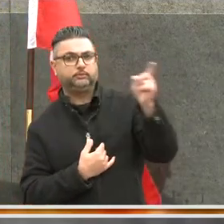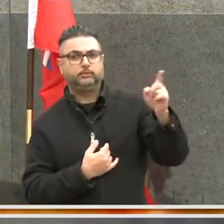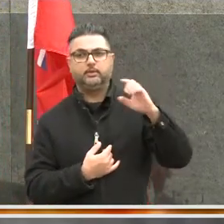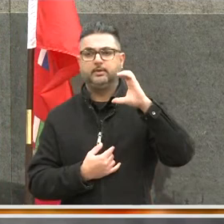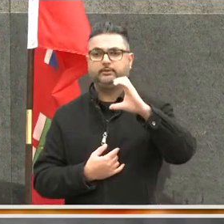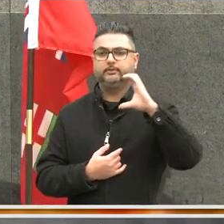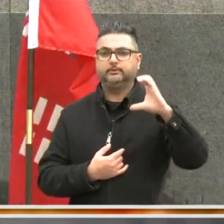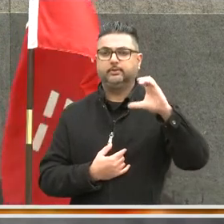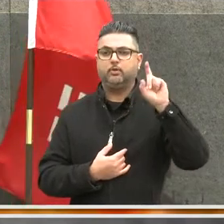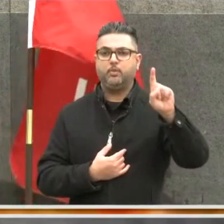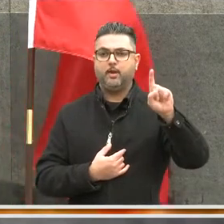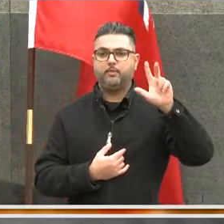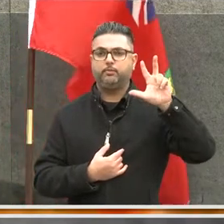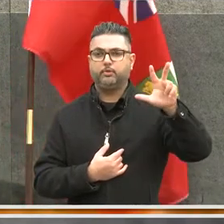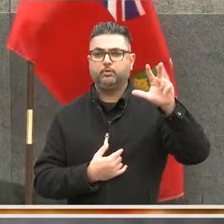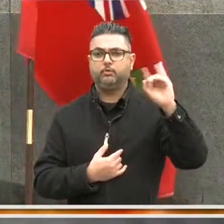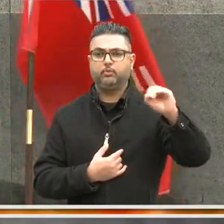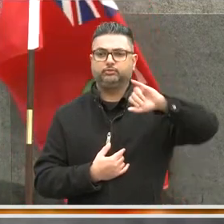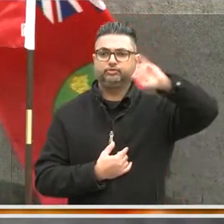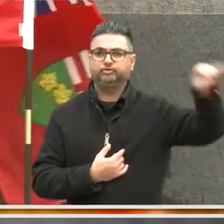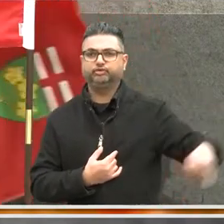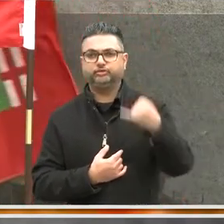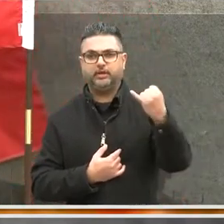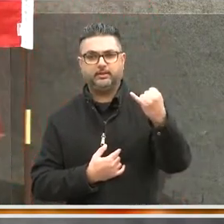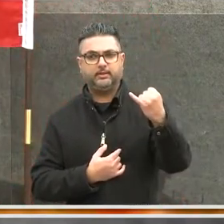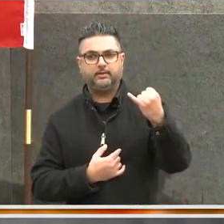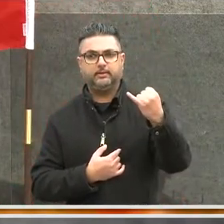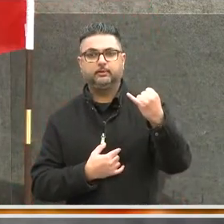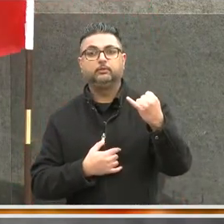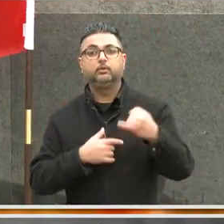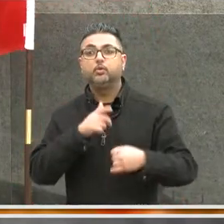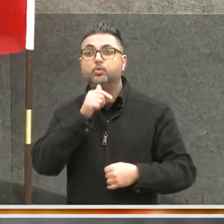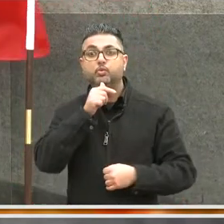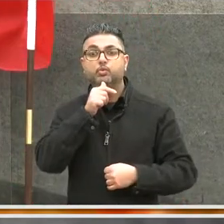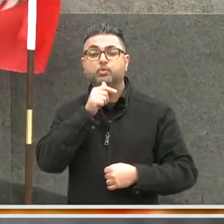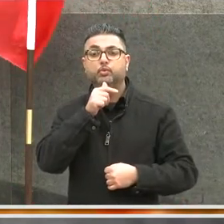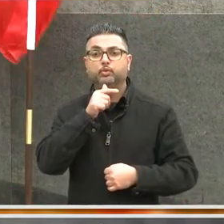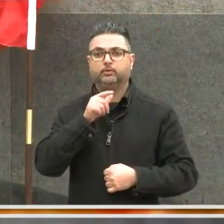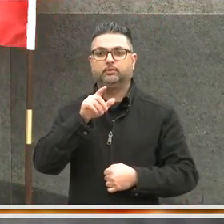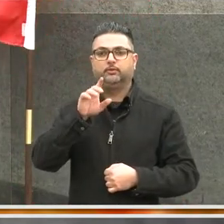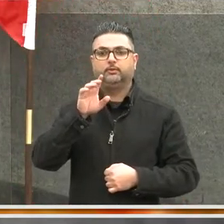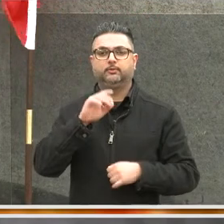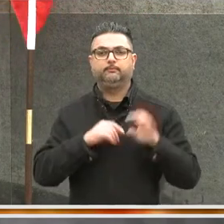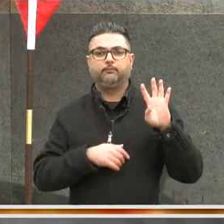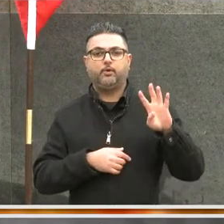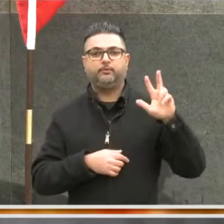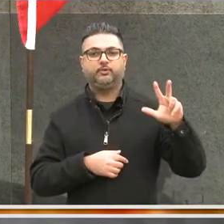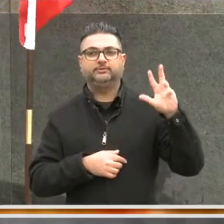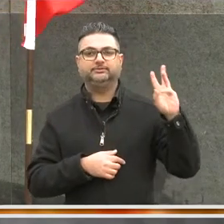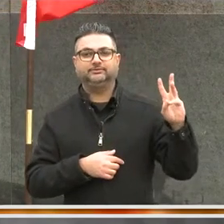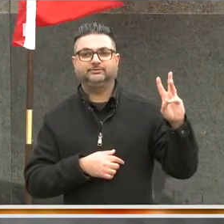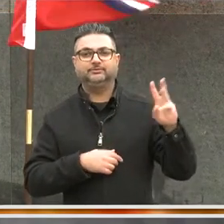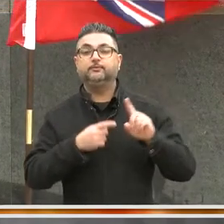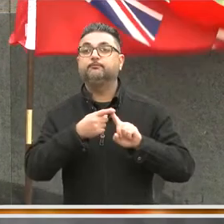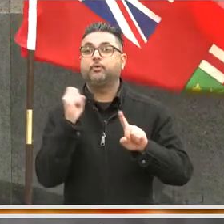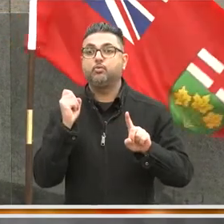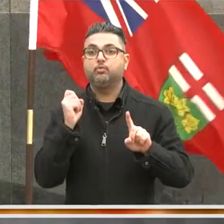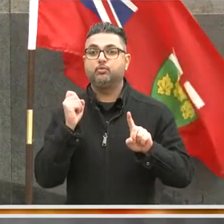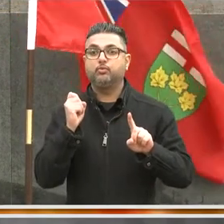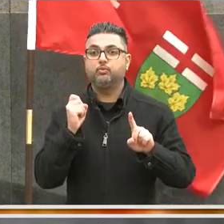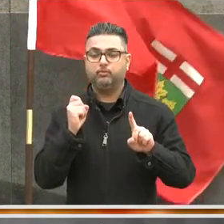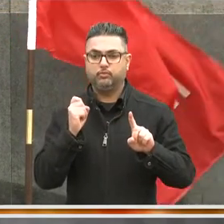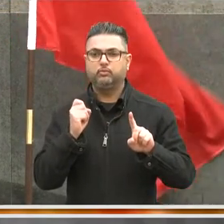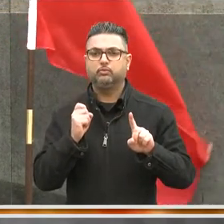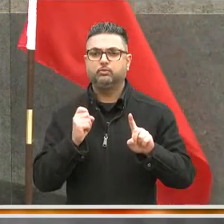by 436 Transport Squadron at 8 Wing CFB Trenton. This tactical airlifter